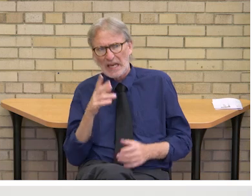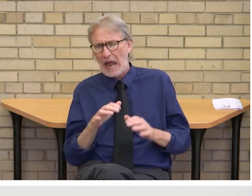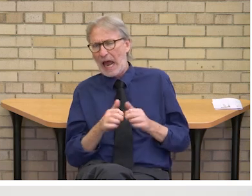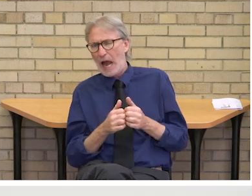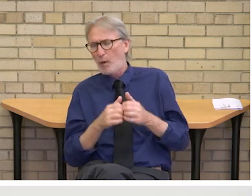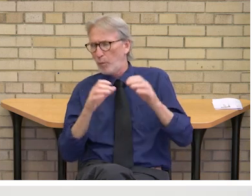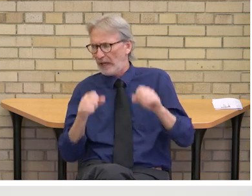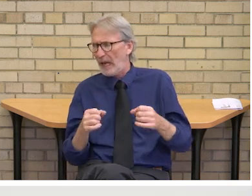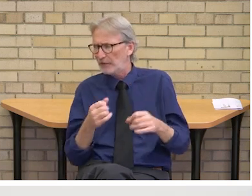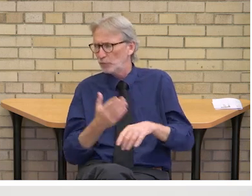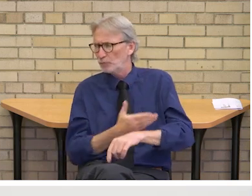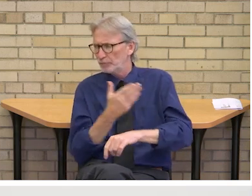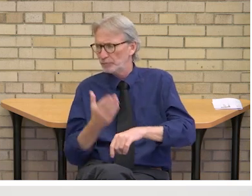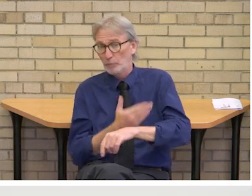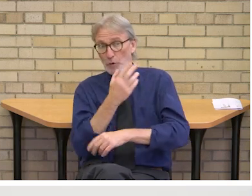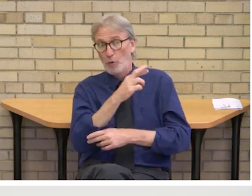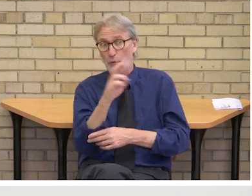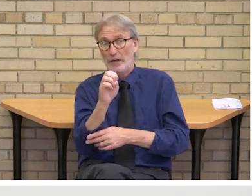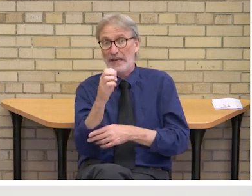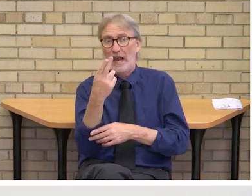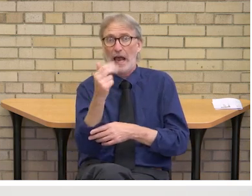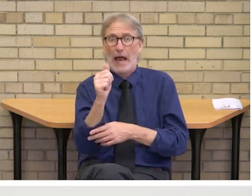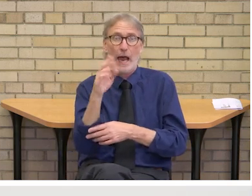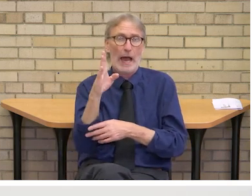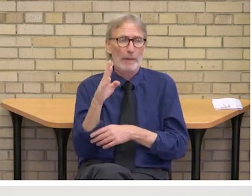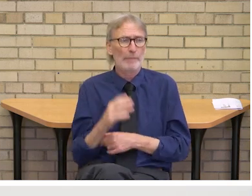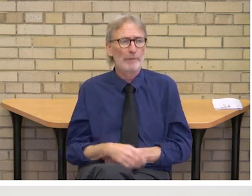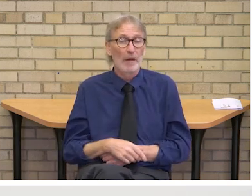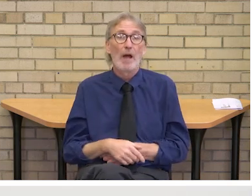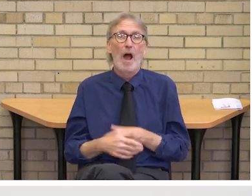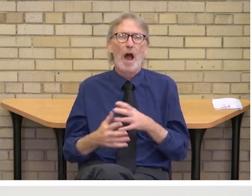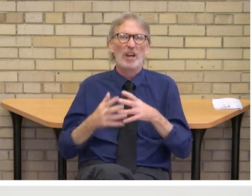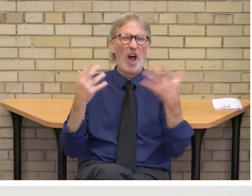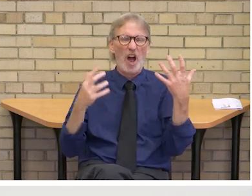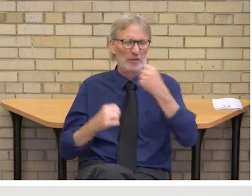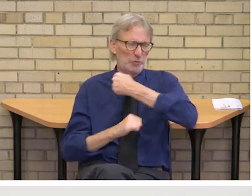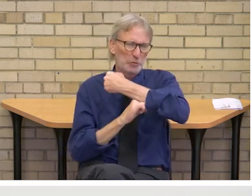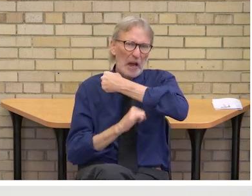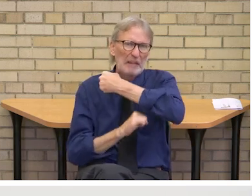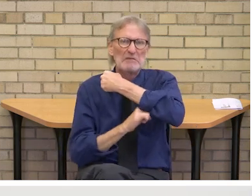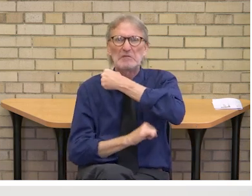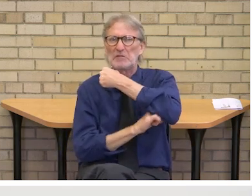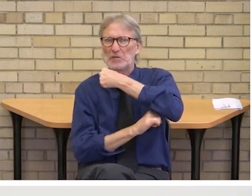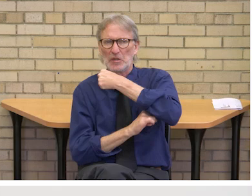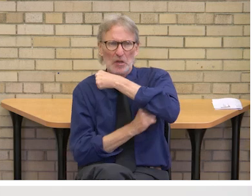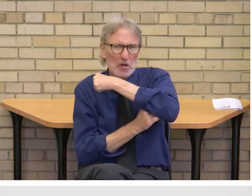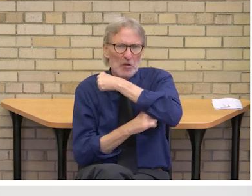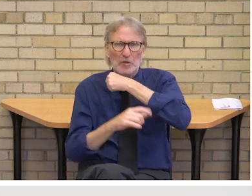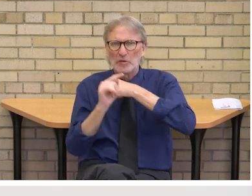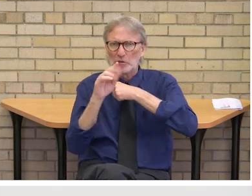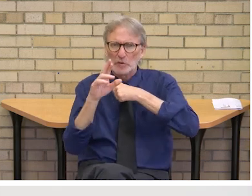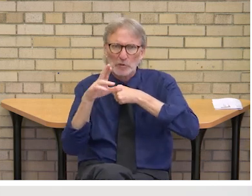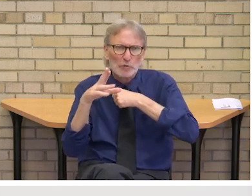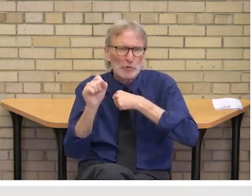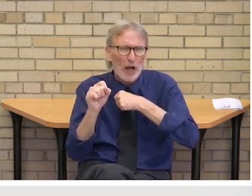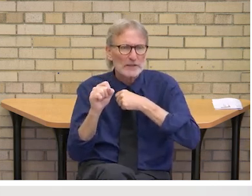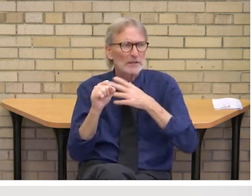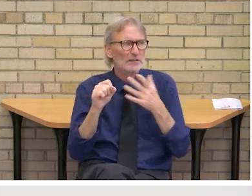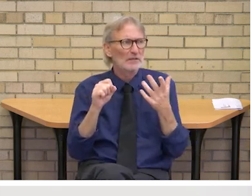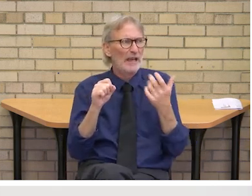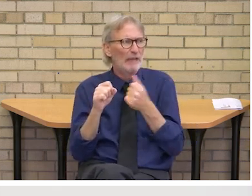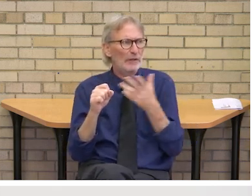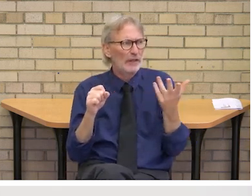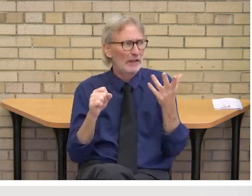take to rehab the bridge. We're doing a lot of strengthening, a lot of repairs, a lot of strengthening to the truss to handle it. That is one reason